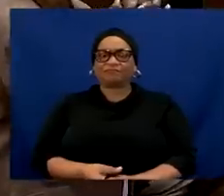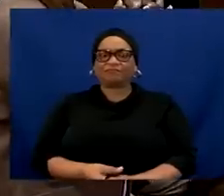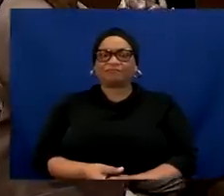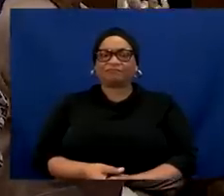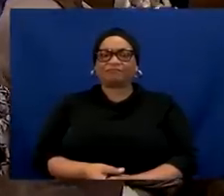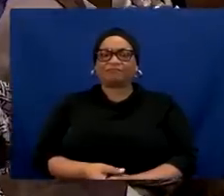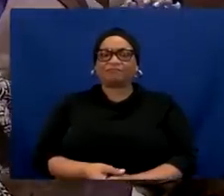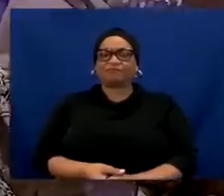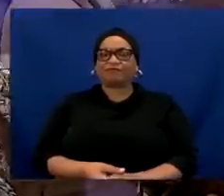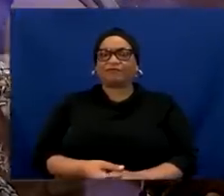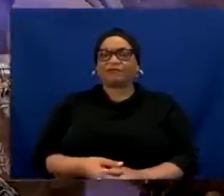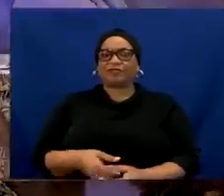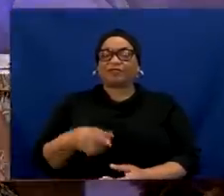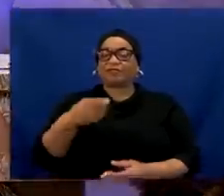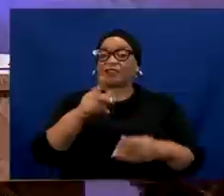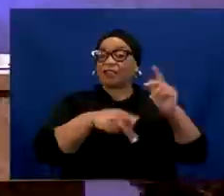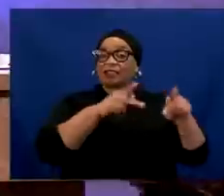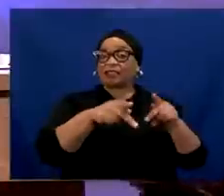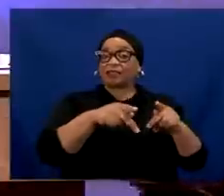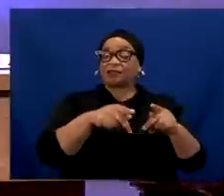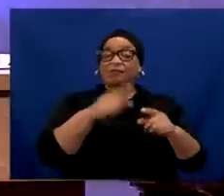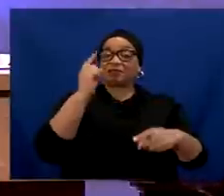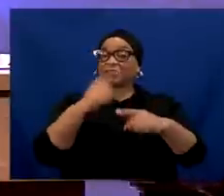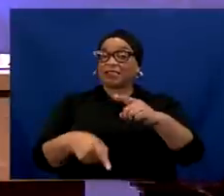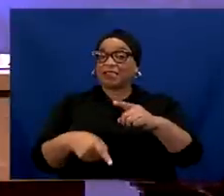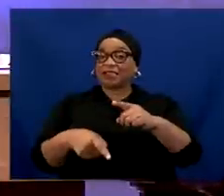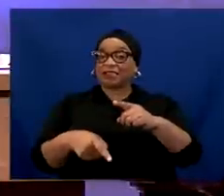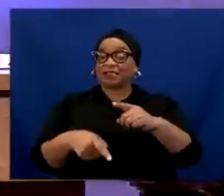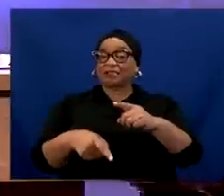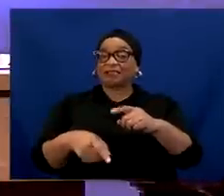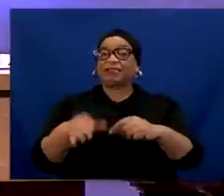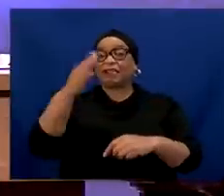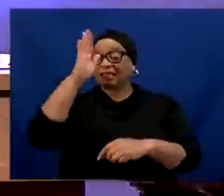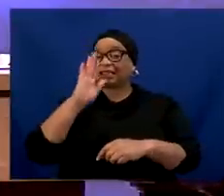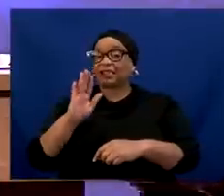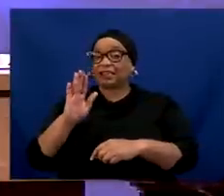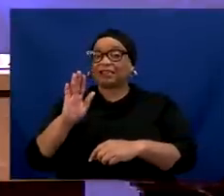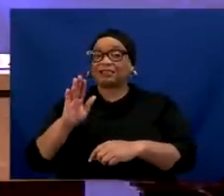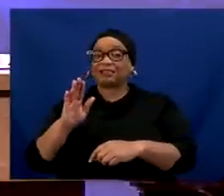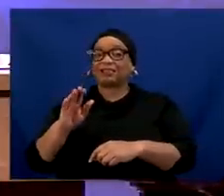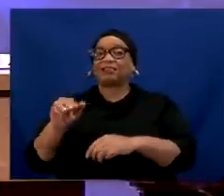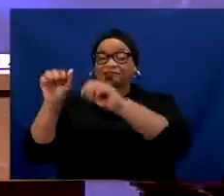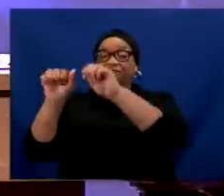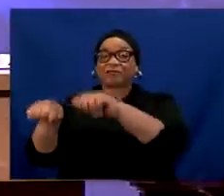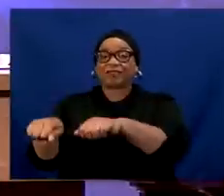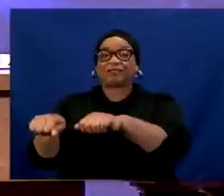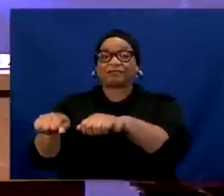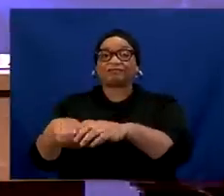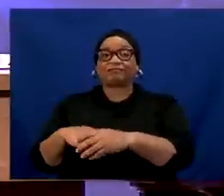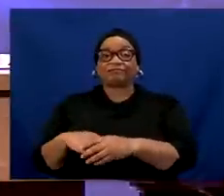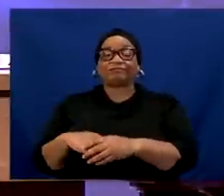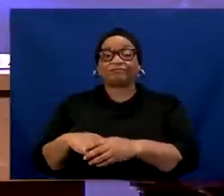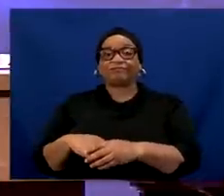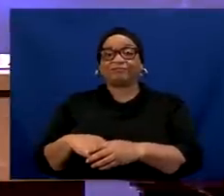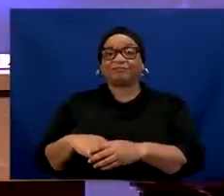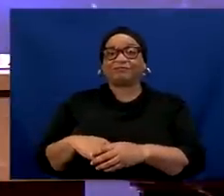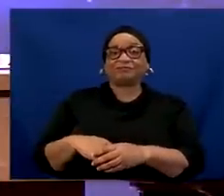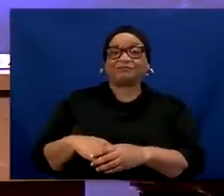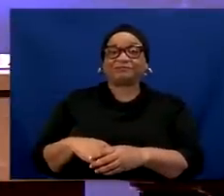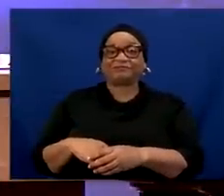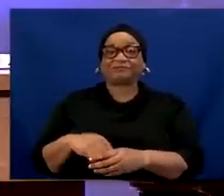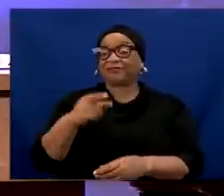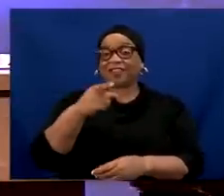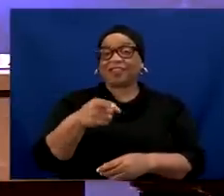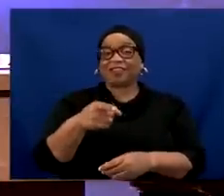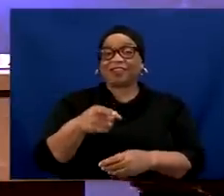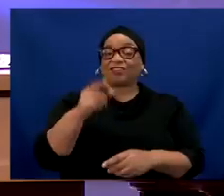They said you can't. They said you couldn't. God says you don't have to. I can.